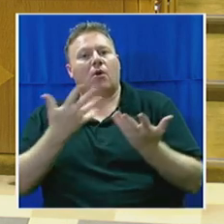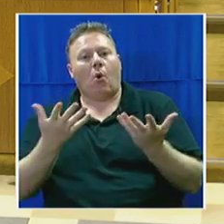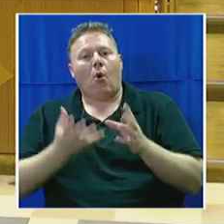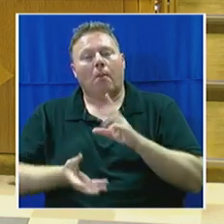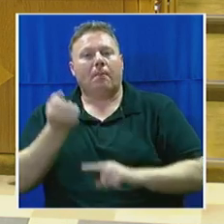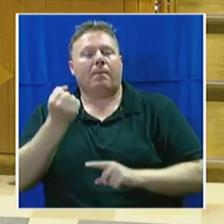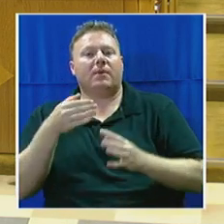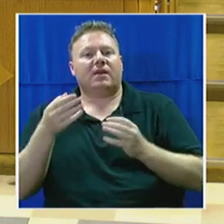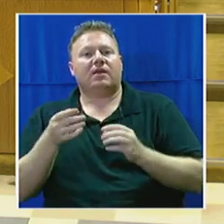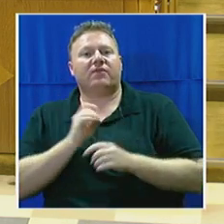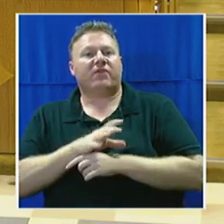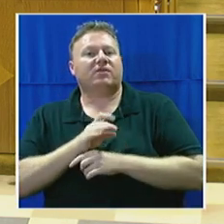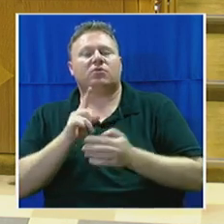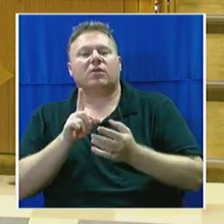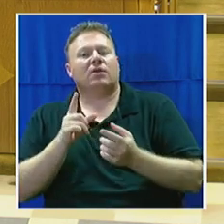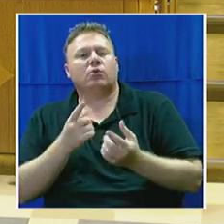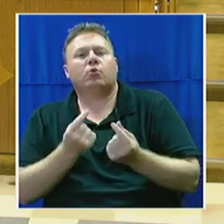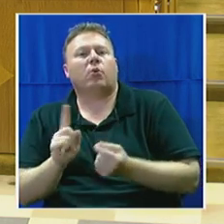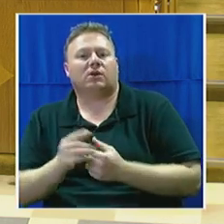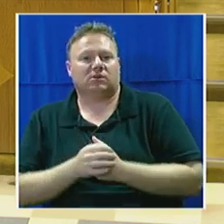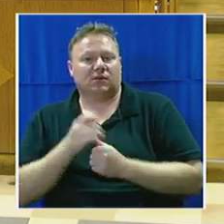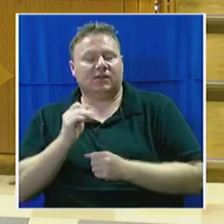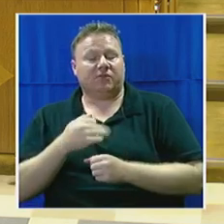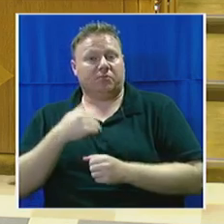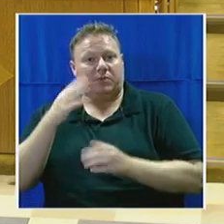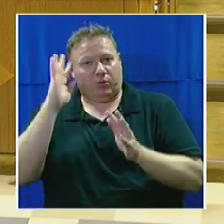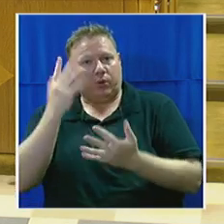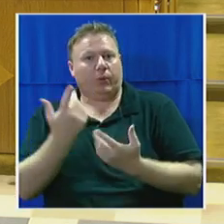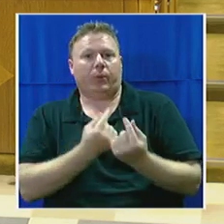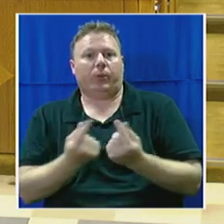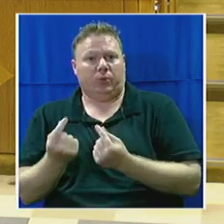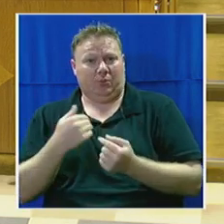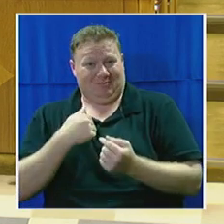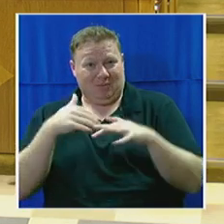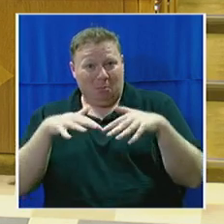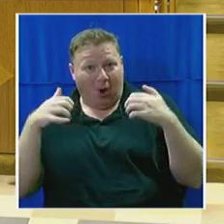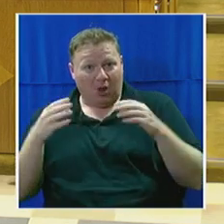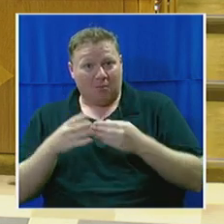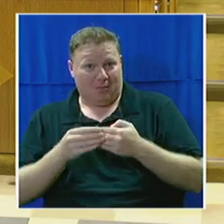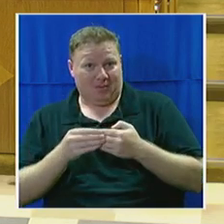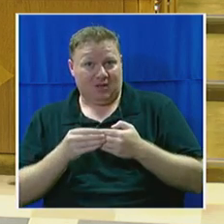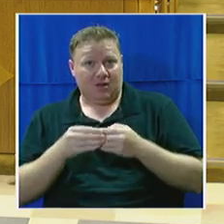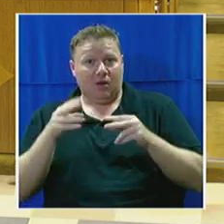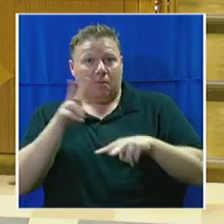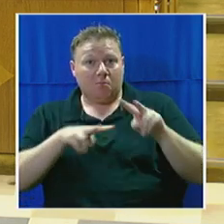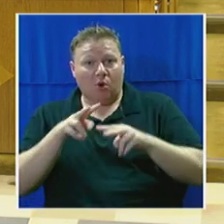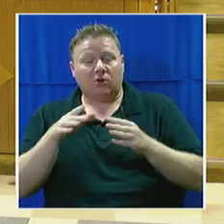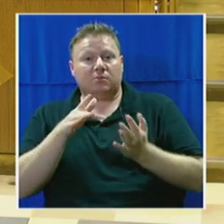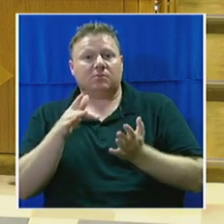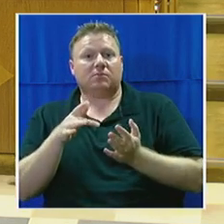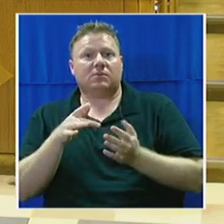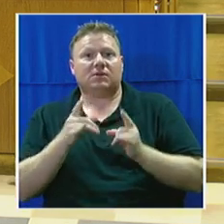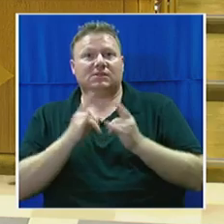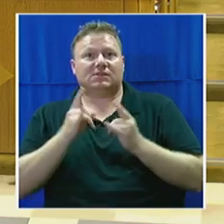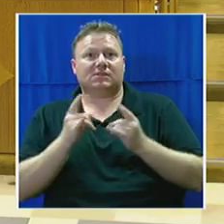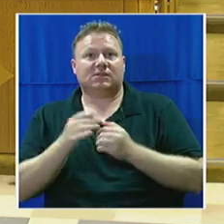become infected. If I don't know what to do, as a member of parliament living in a modern city with access to the full range